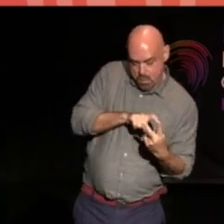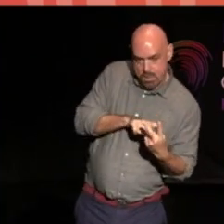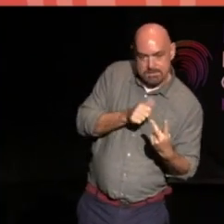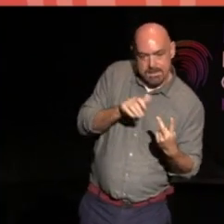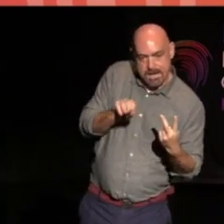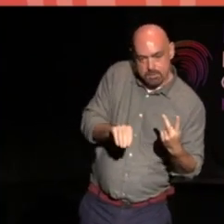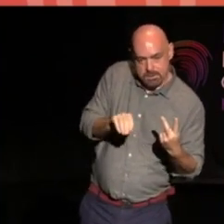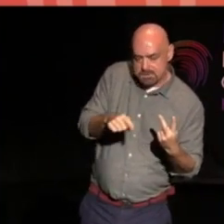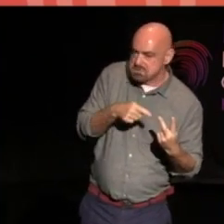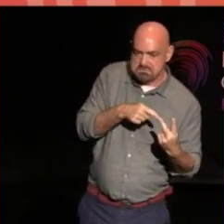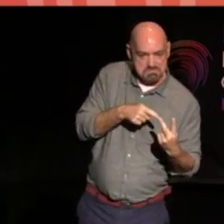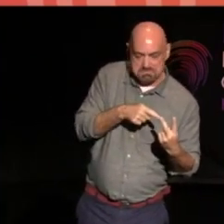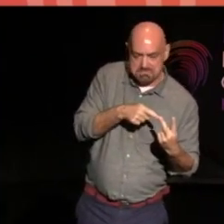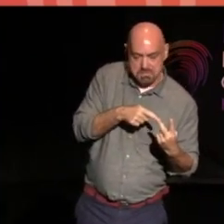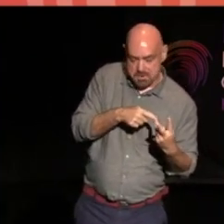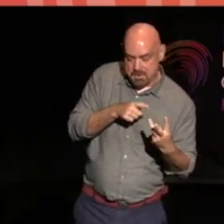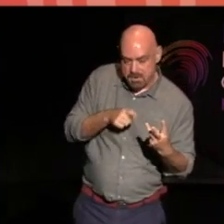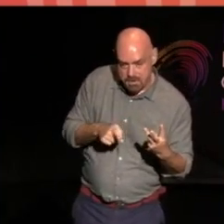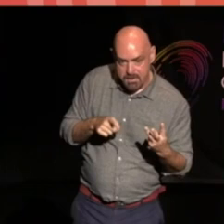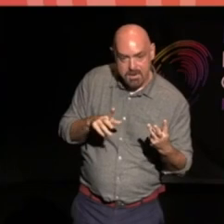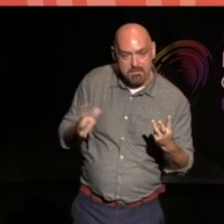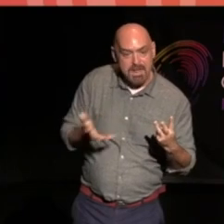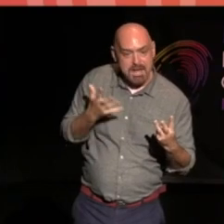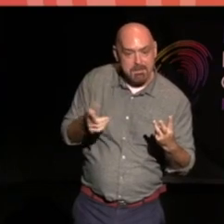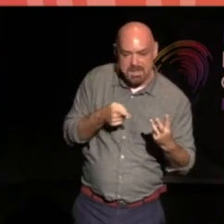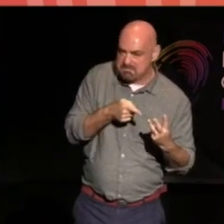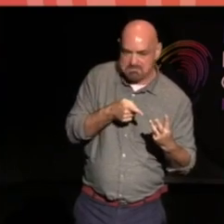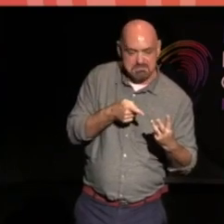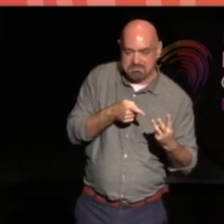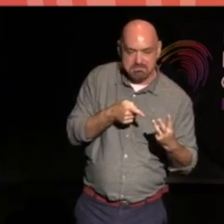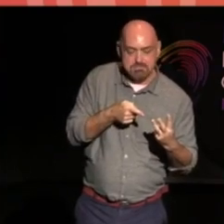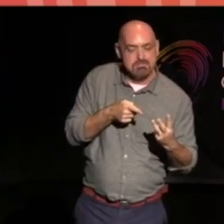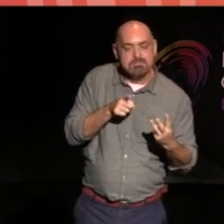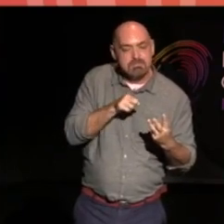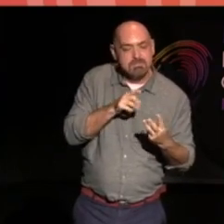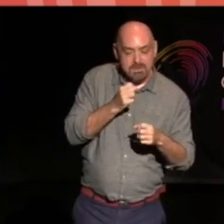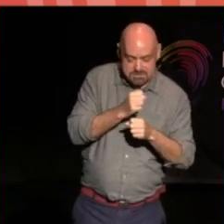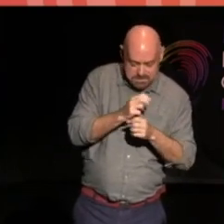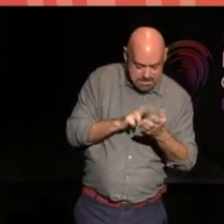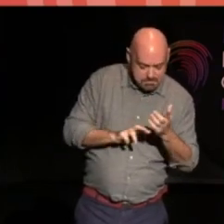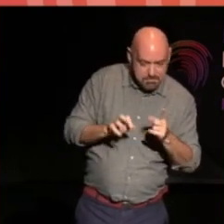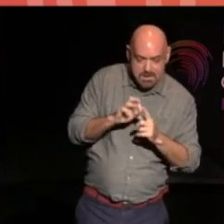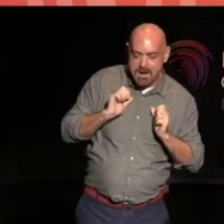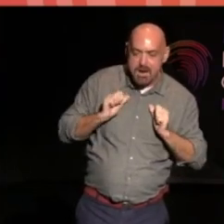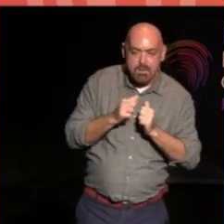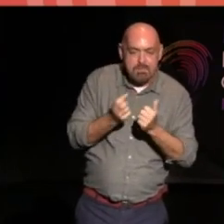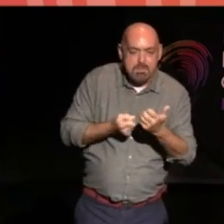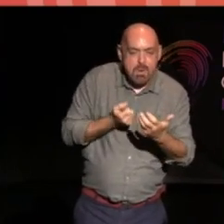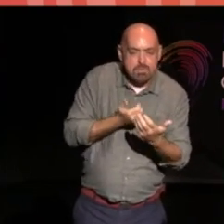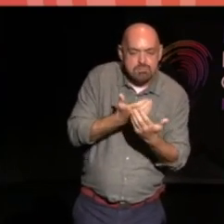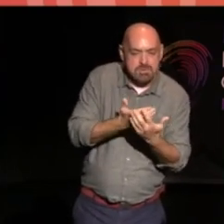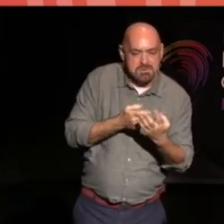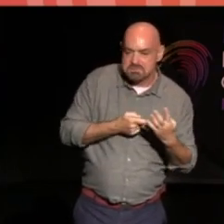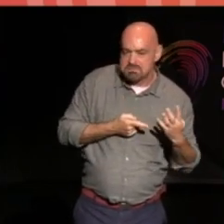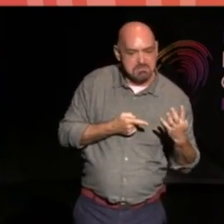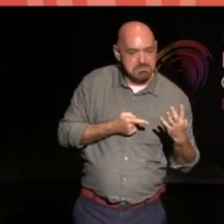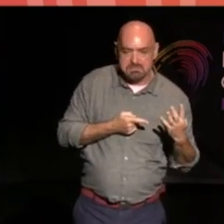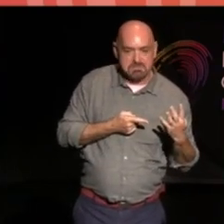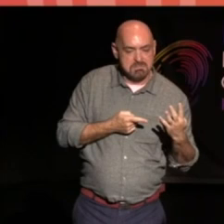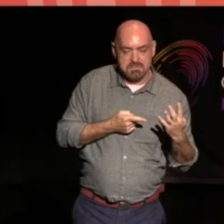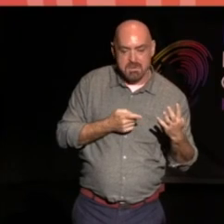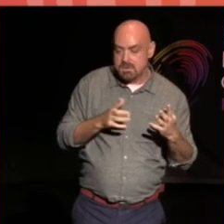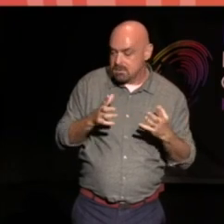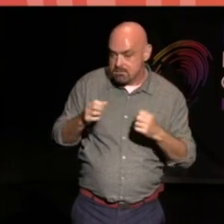education, or the joy of their play. It does not include the beauty of our poetry, or the strength